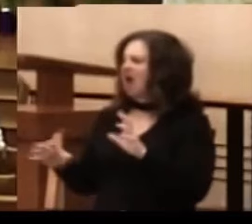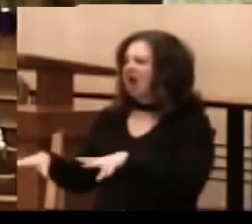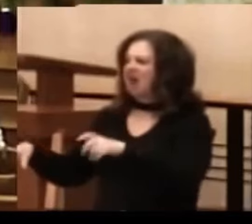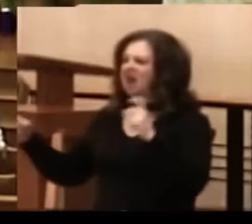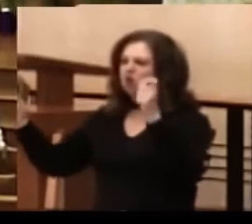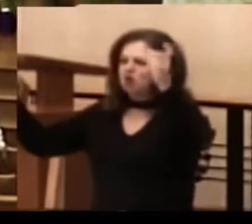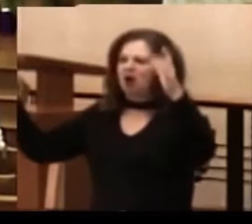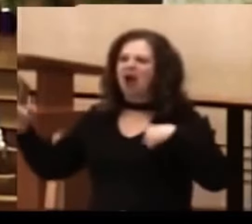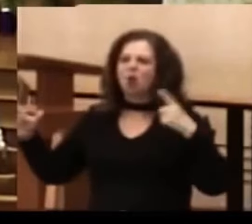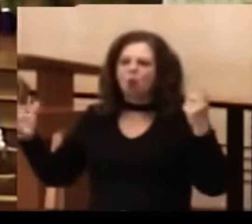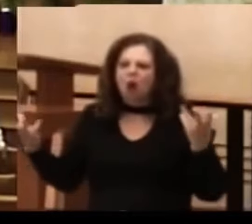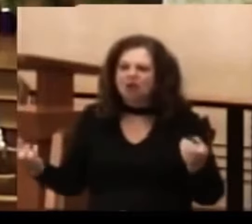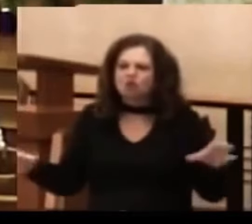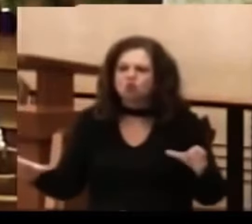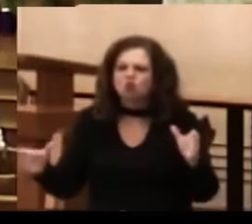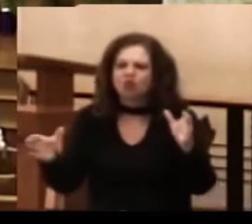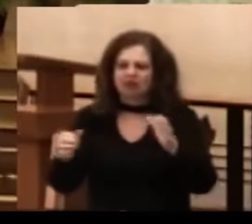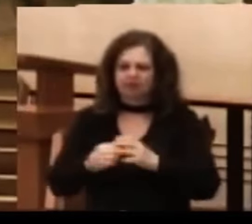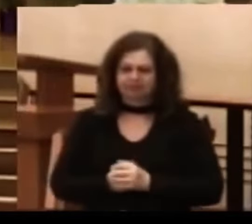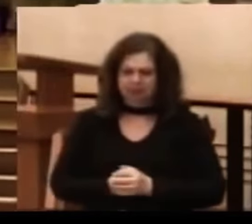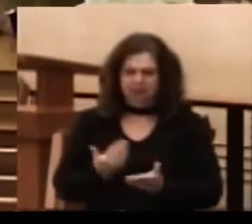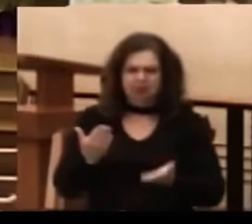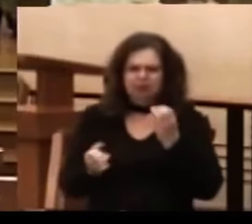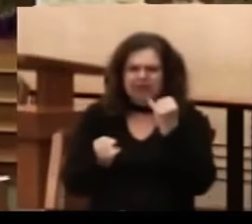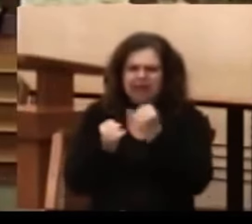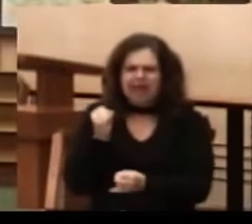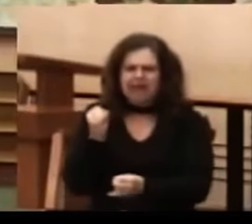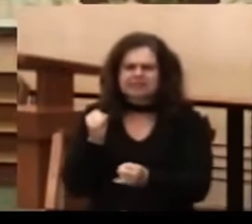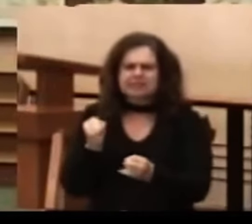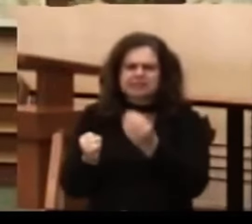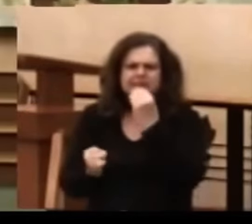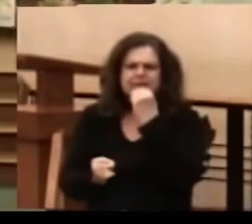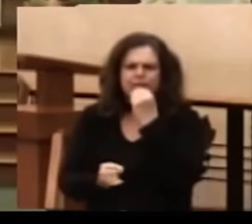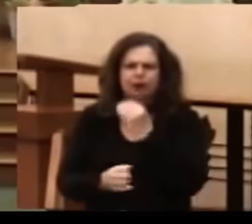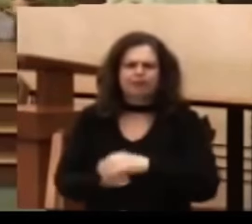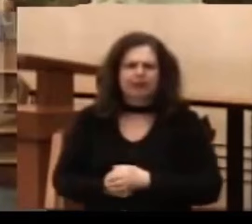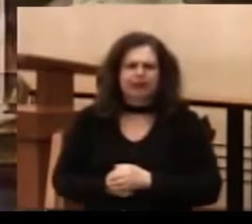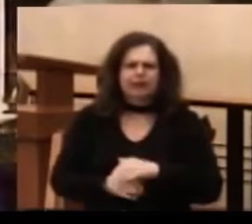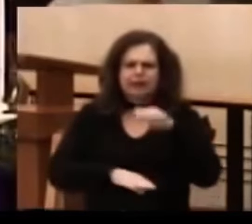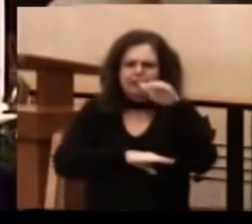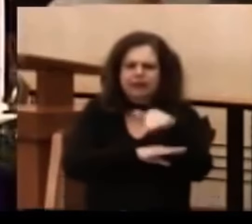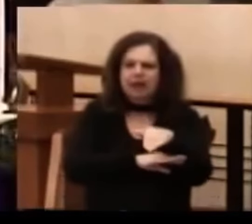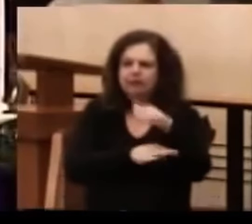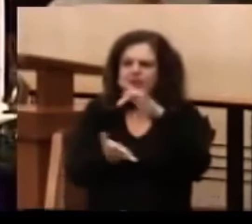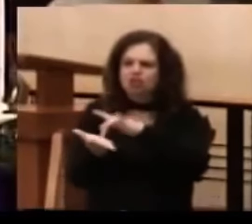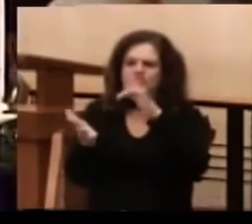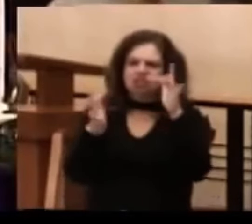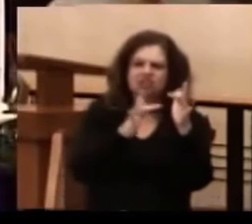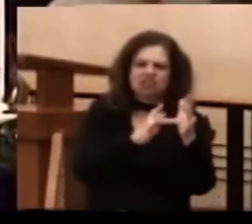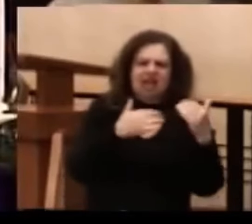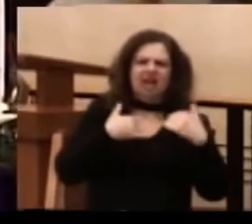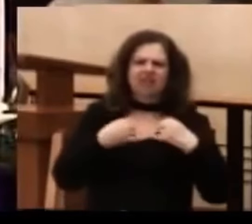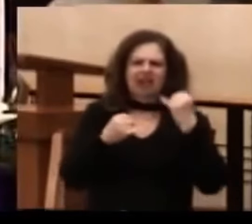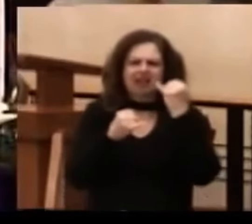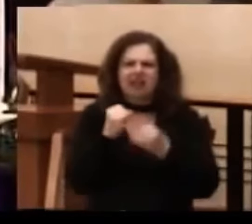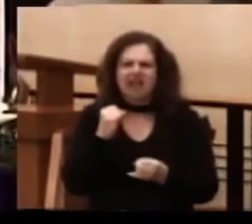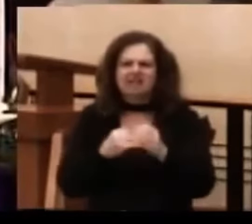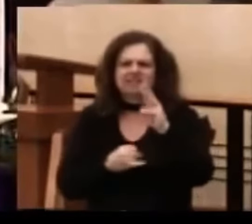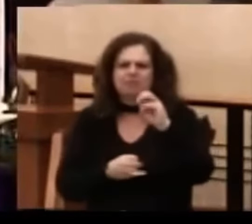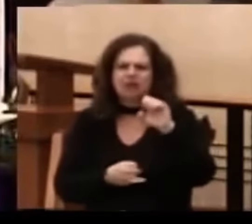Or maybe it was that Last Supper. You know, that night that Jesus had the last meal with